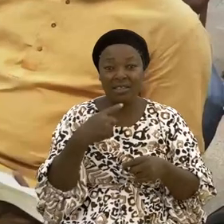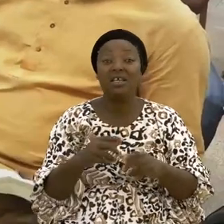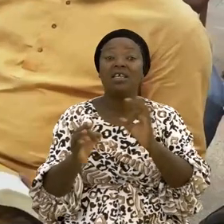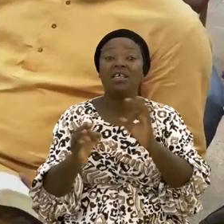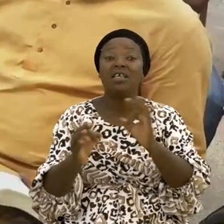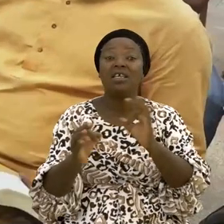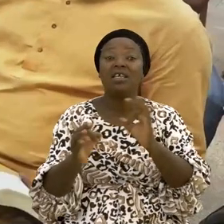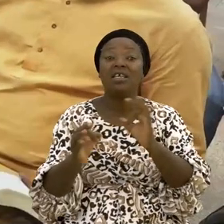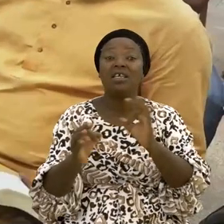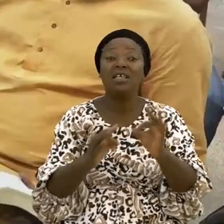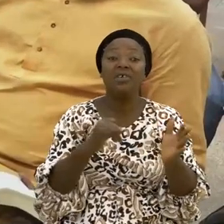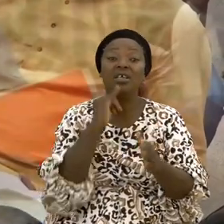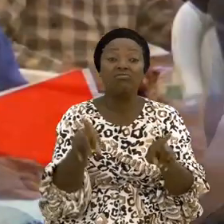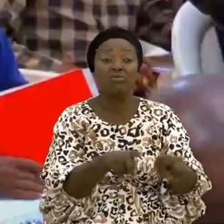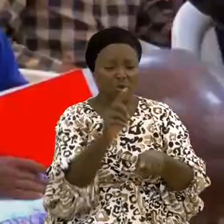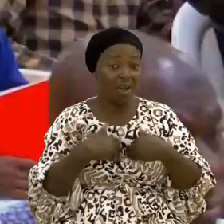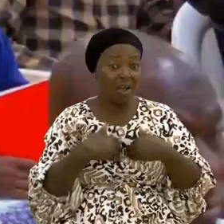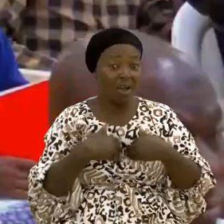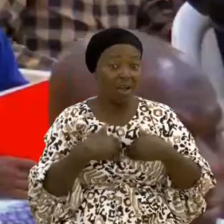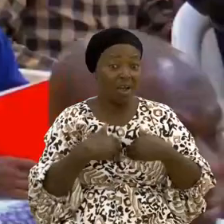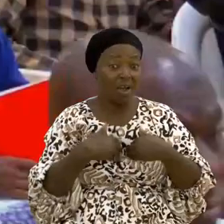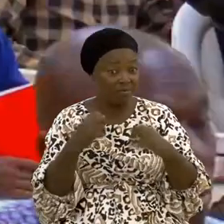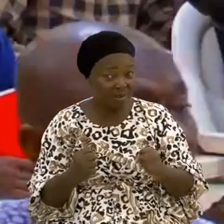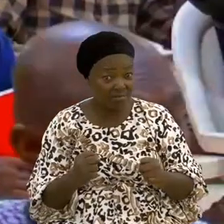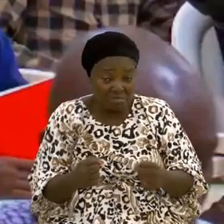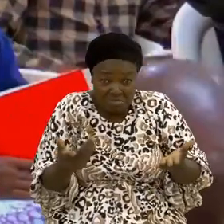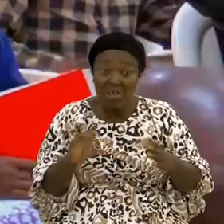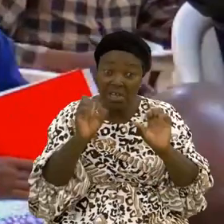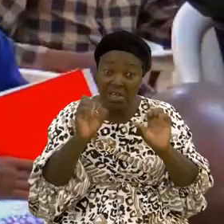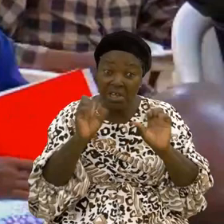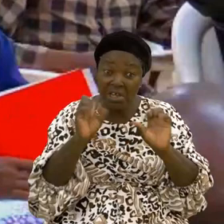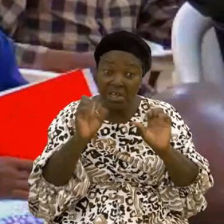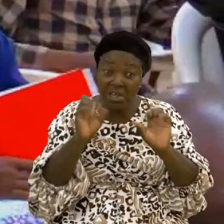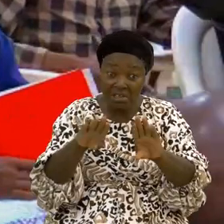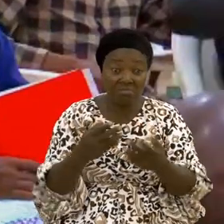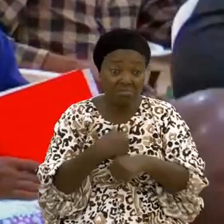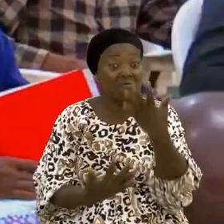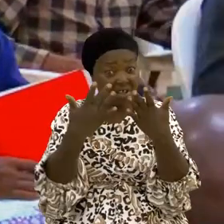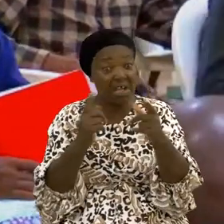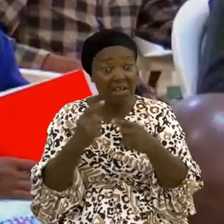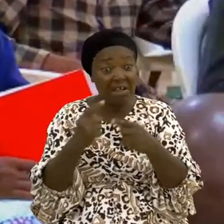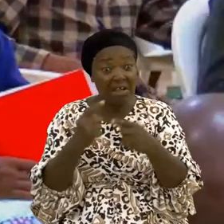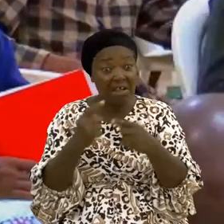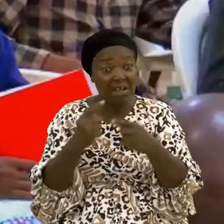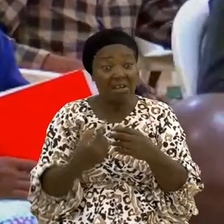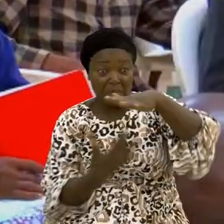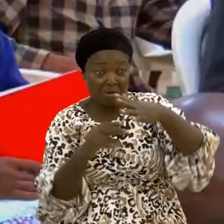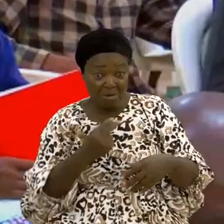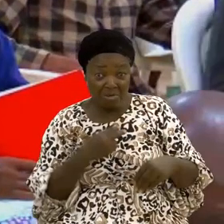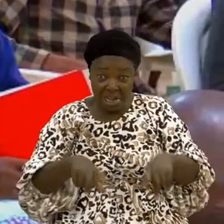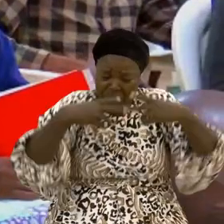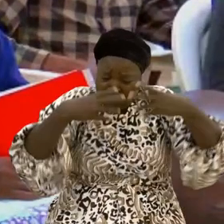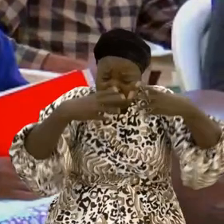be so, your power, you can set up fire, can burn your neighbor alive, and